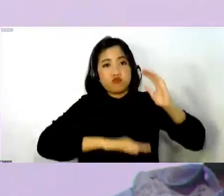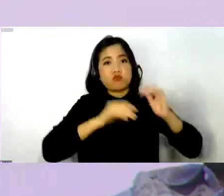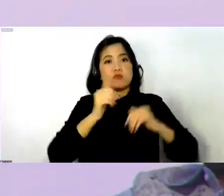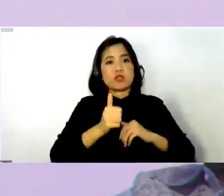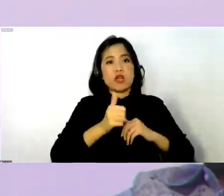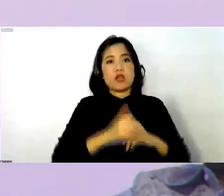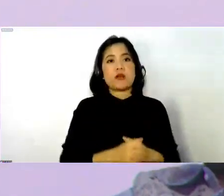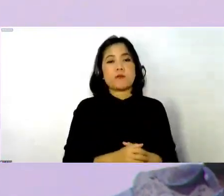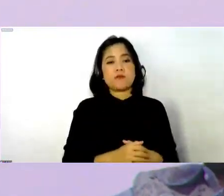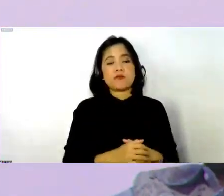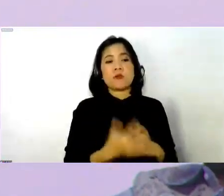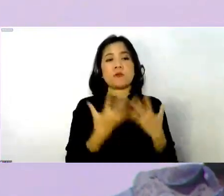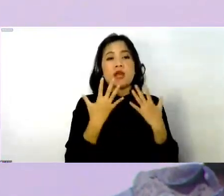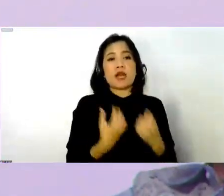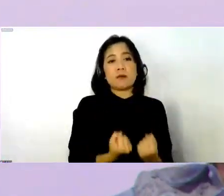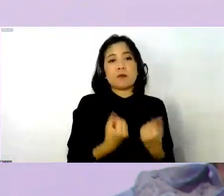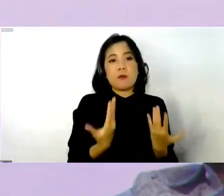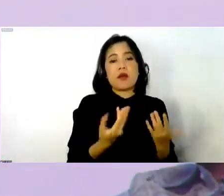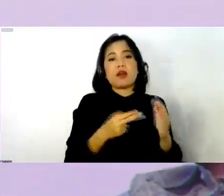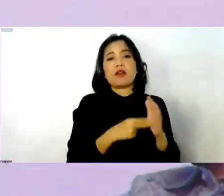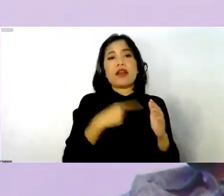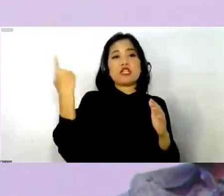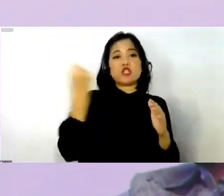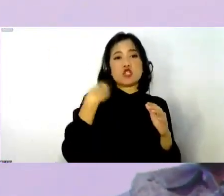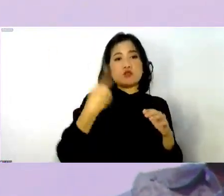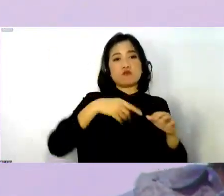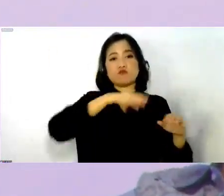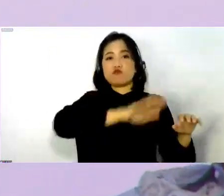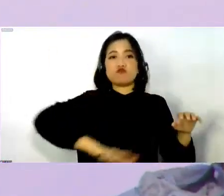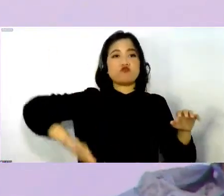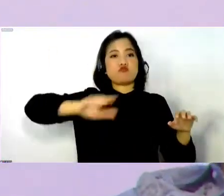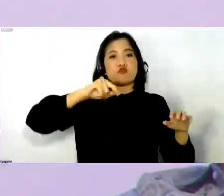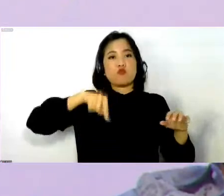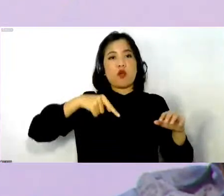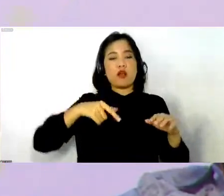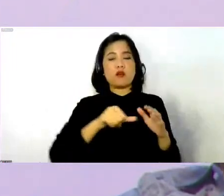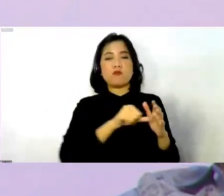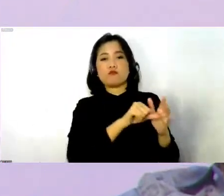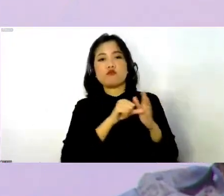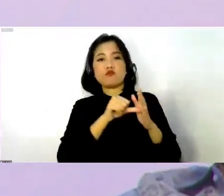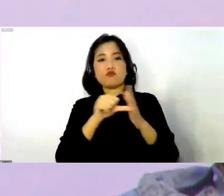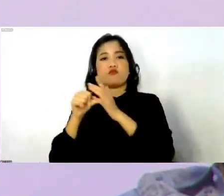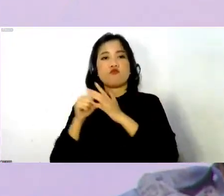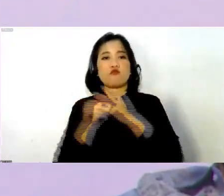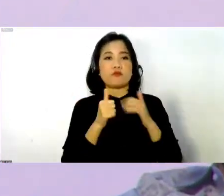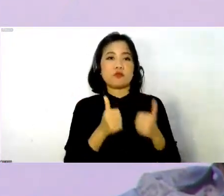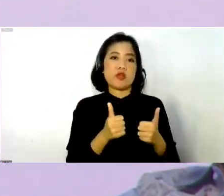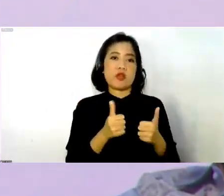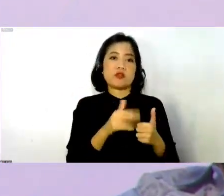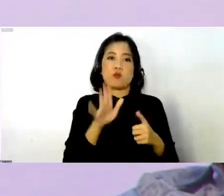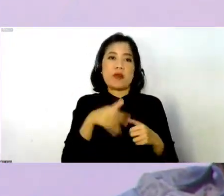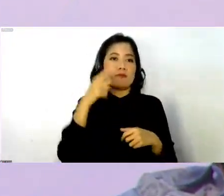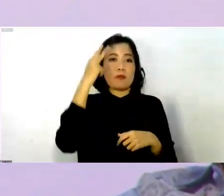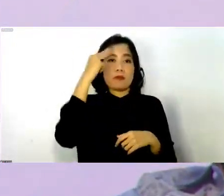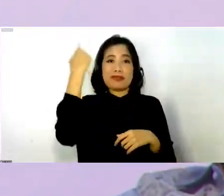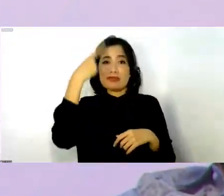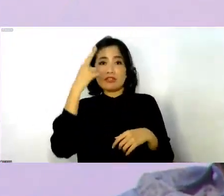which is more expensive even than aqua, even than bottled water. So you can imagine